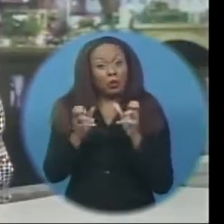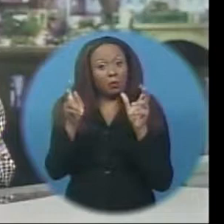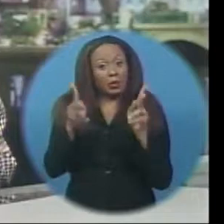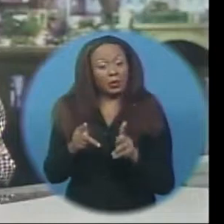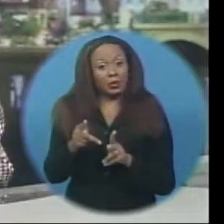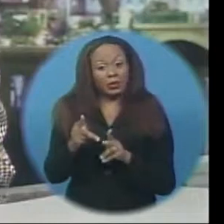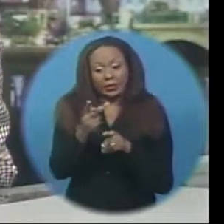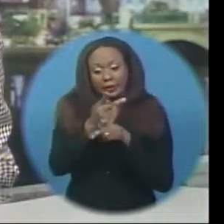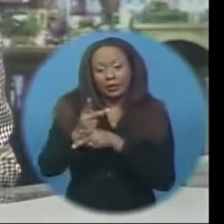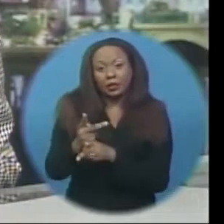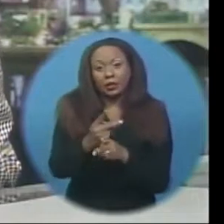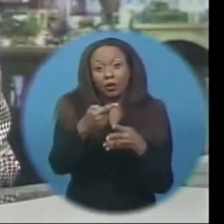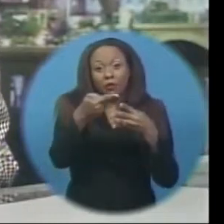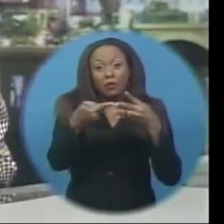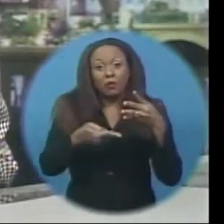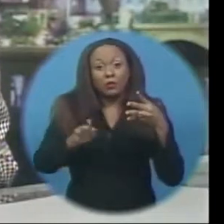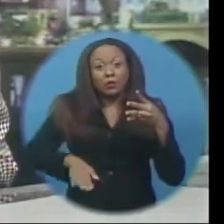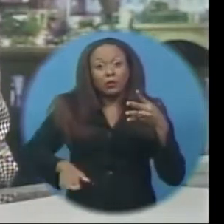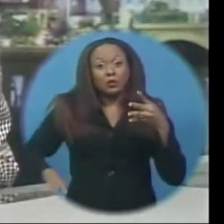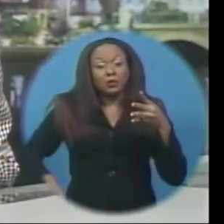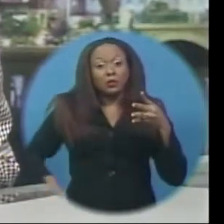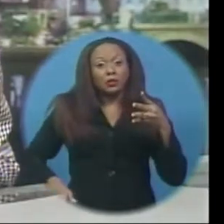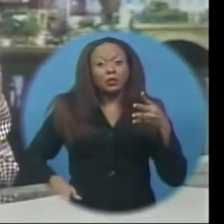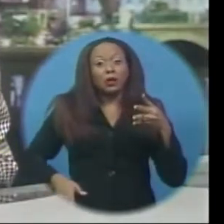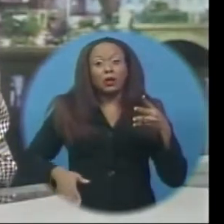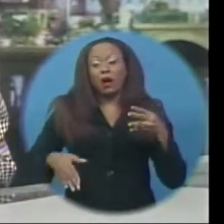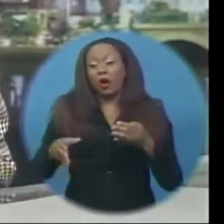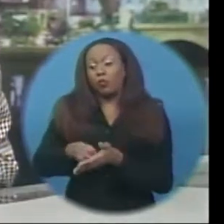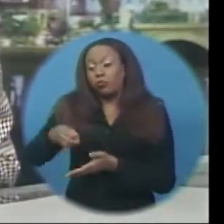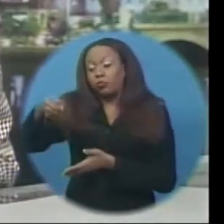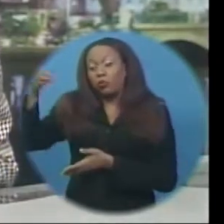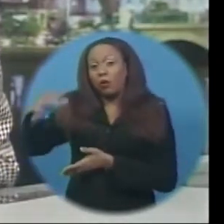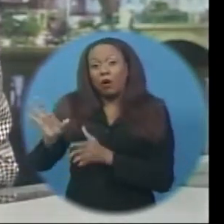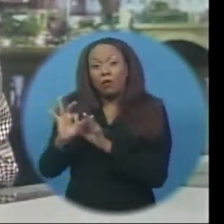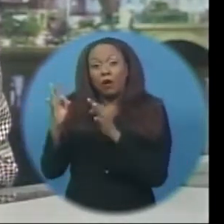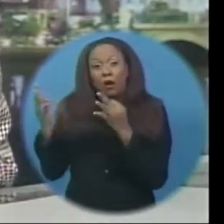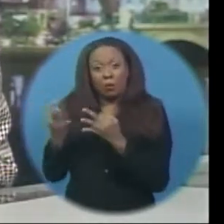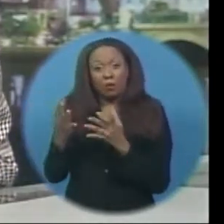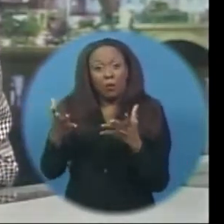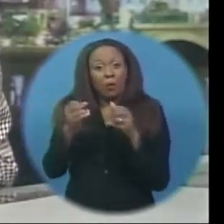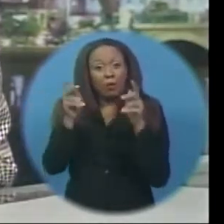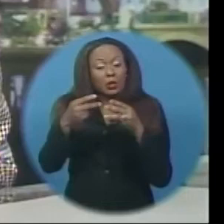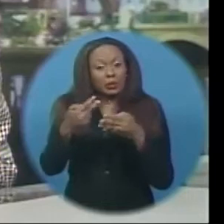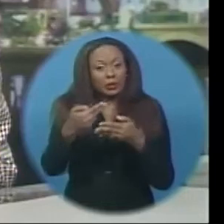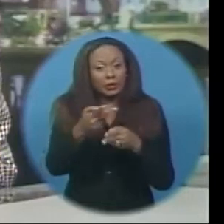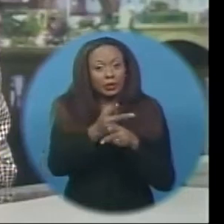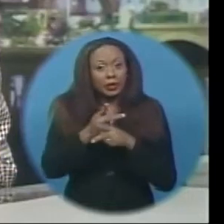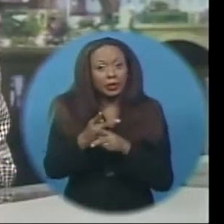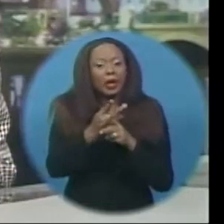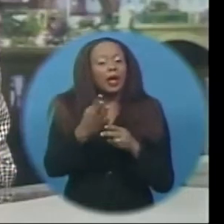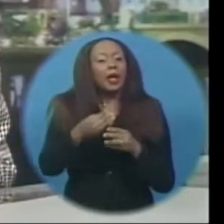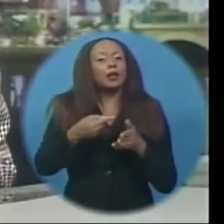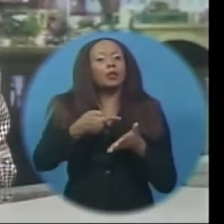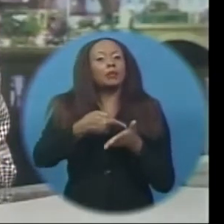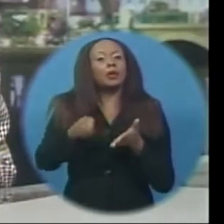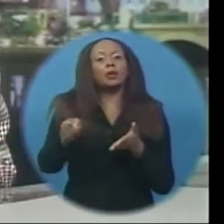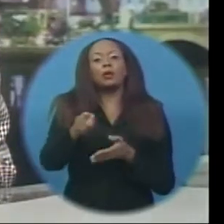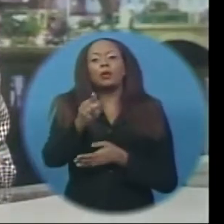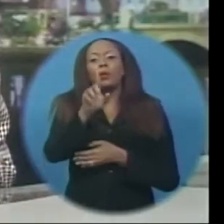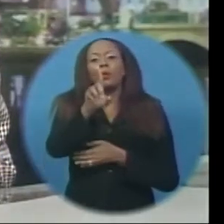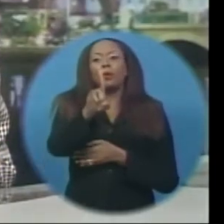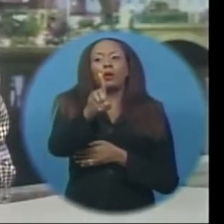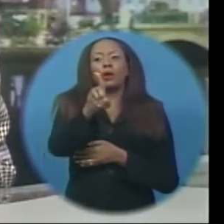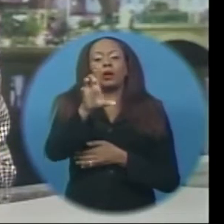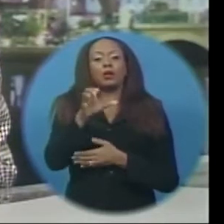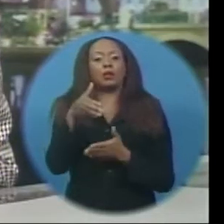4 children from a wealthy family in their homes in Barbados and other countries for up to £100,000